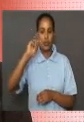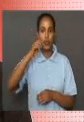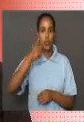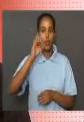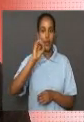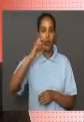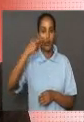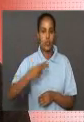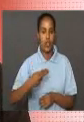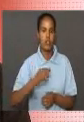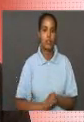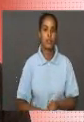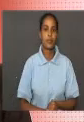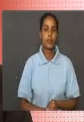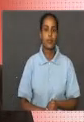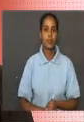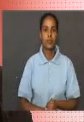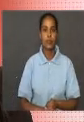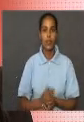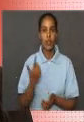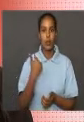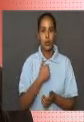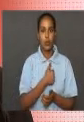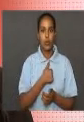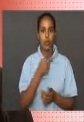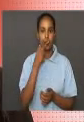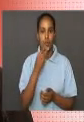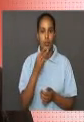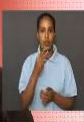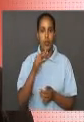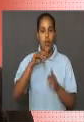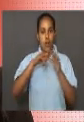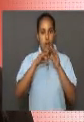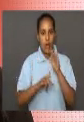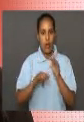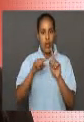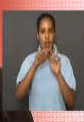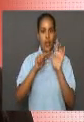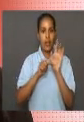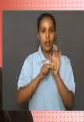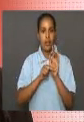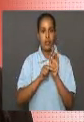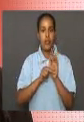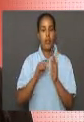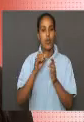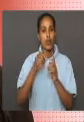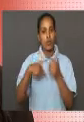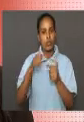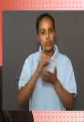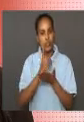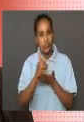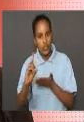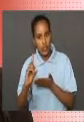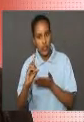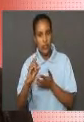sodium hydroxide, we saw that the lower ions got discharged